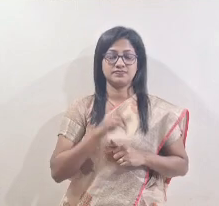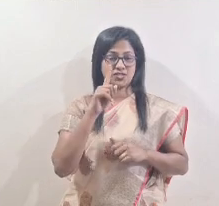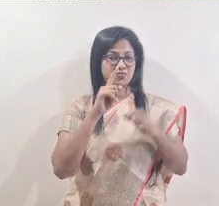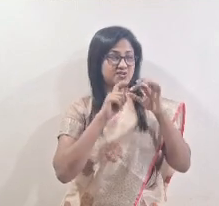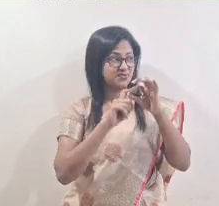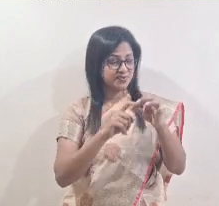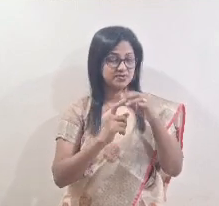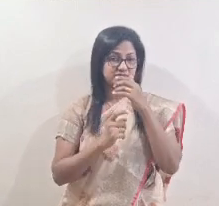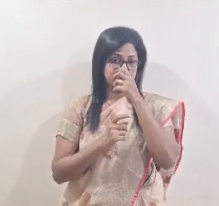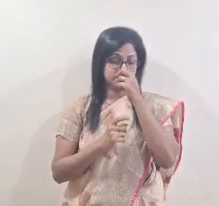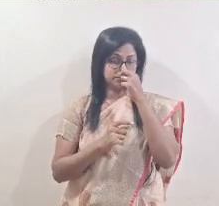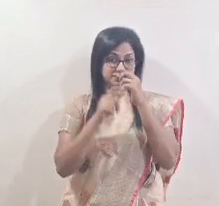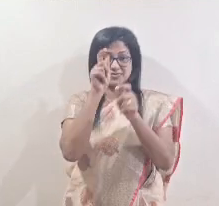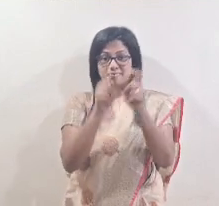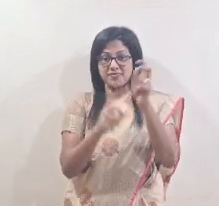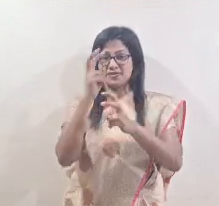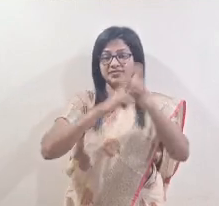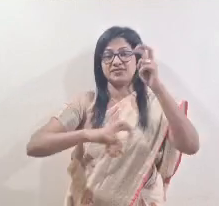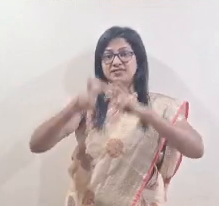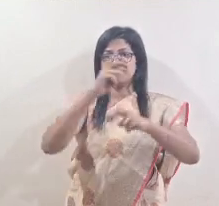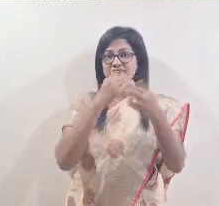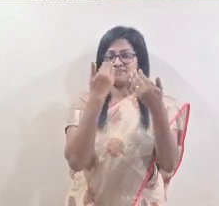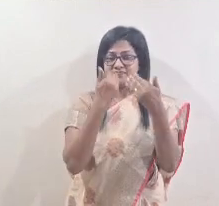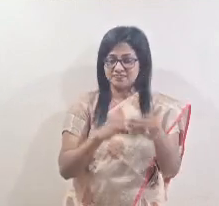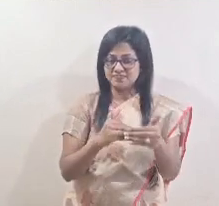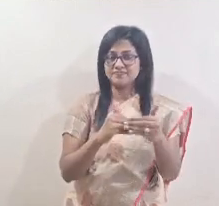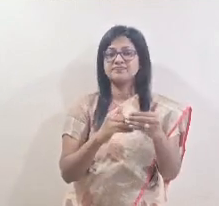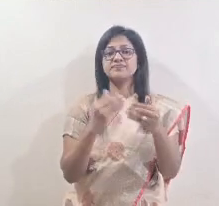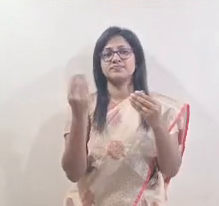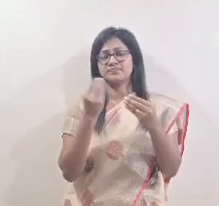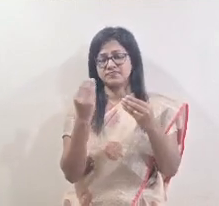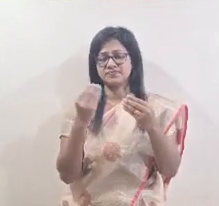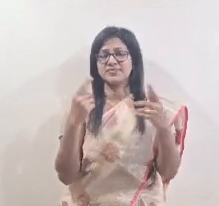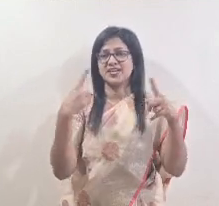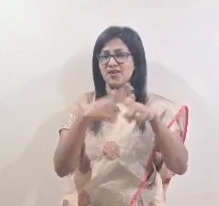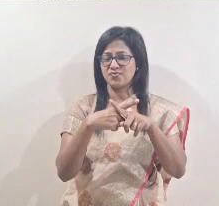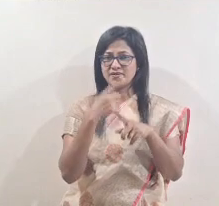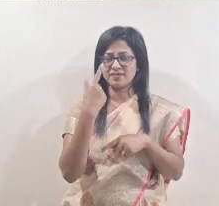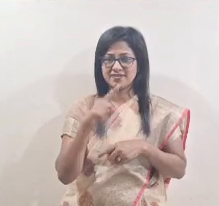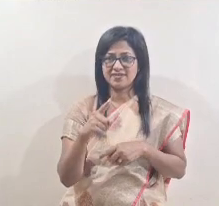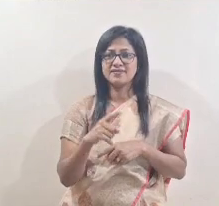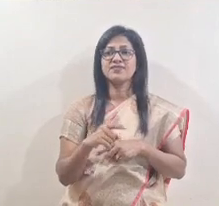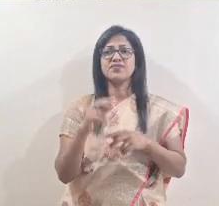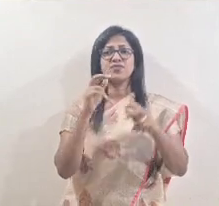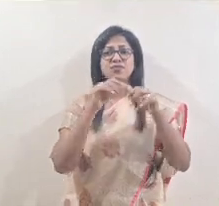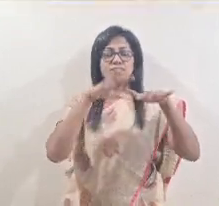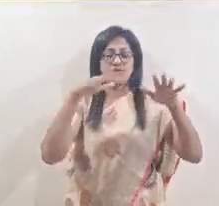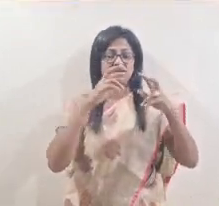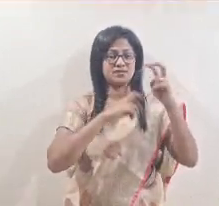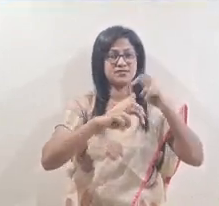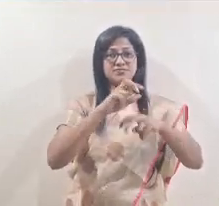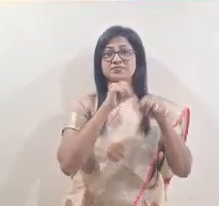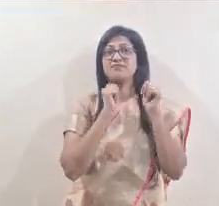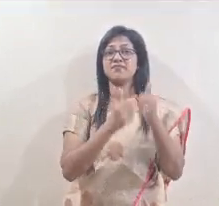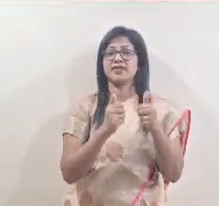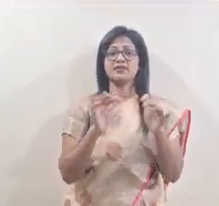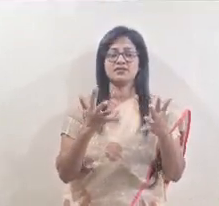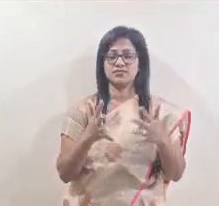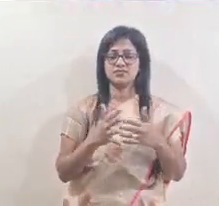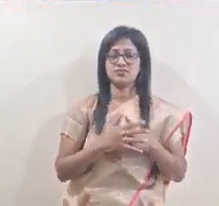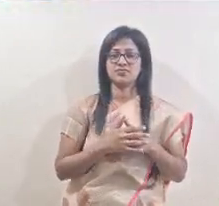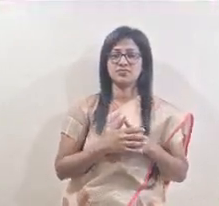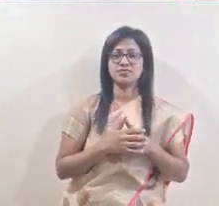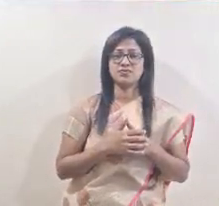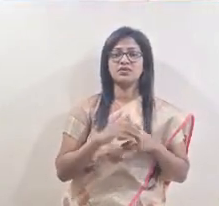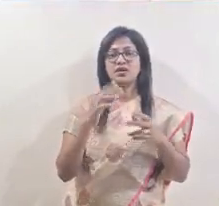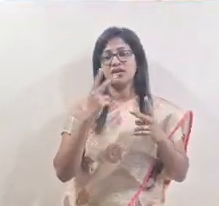Yes. Public transport has a certain transfer points. Hmm. Water transport is not this end-to-end journey. Yes. There